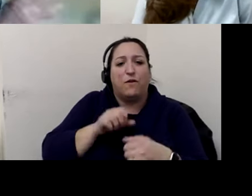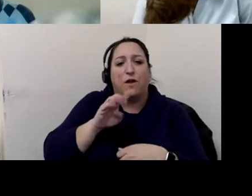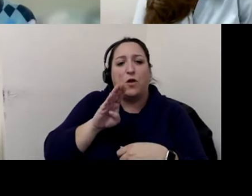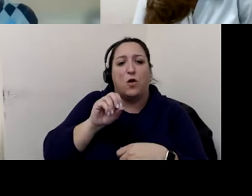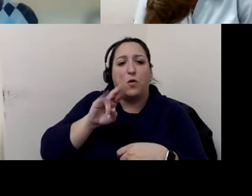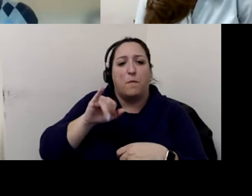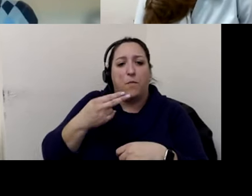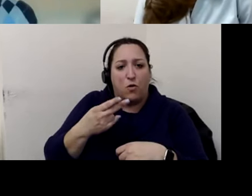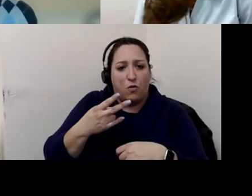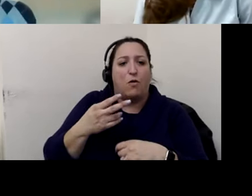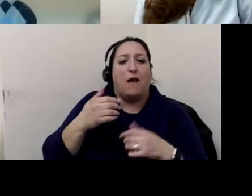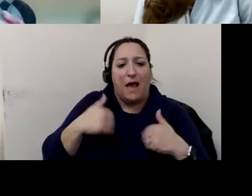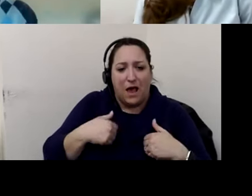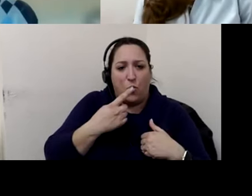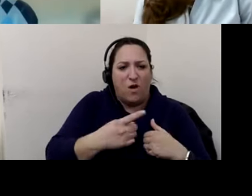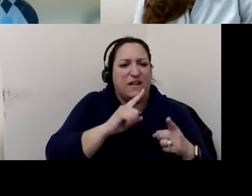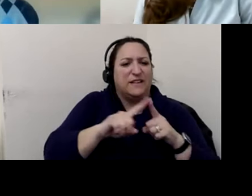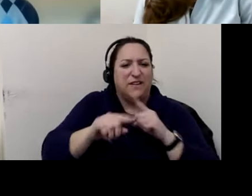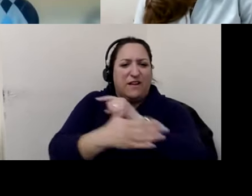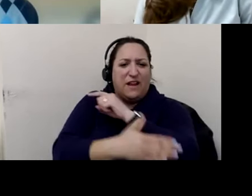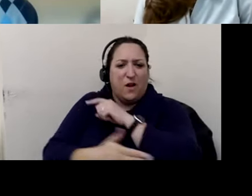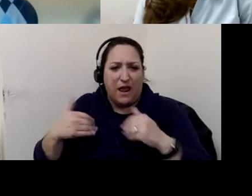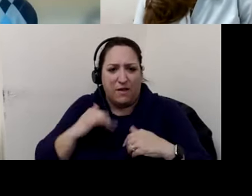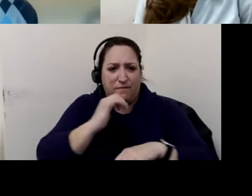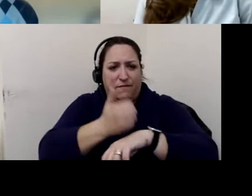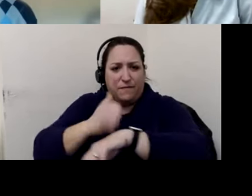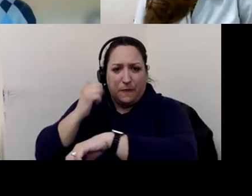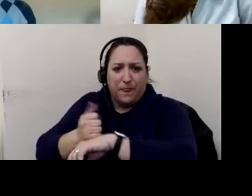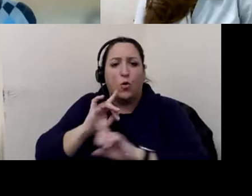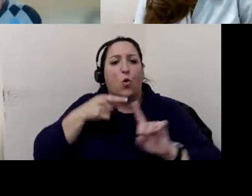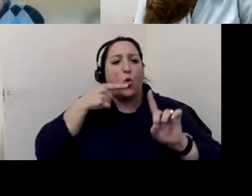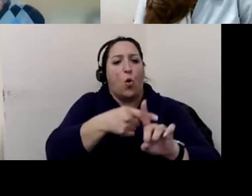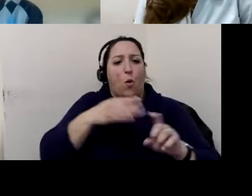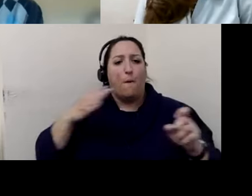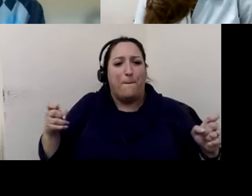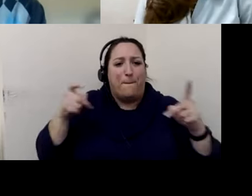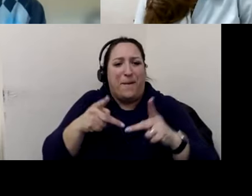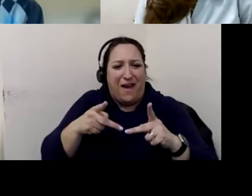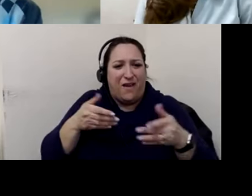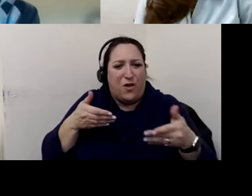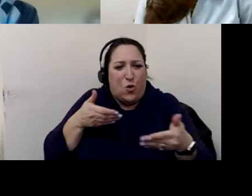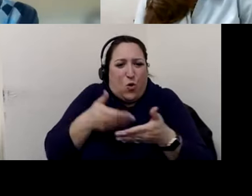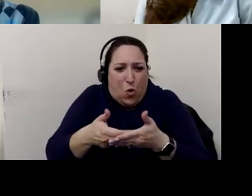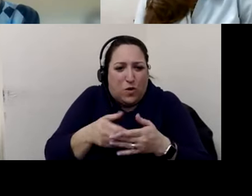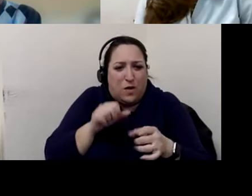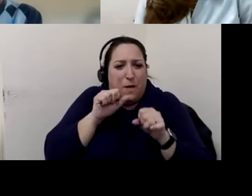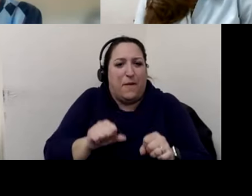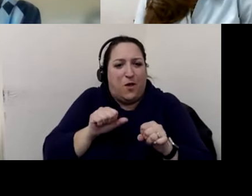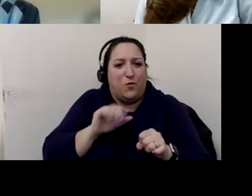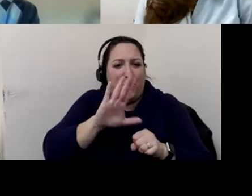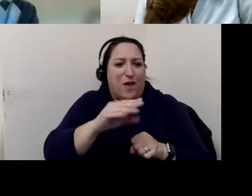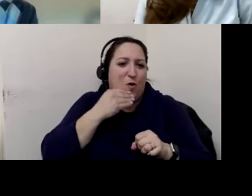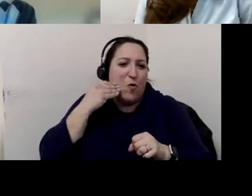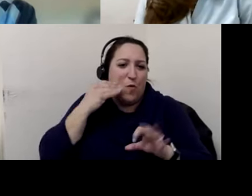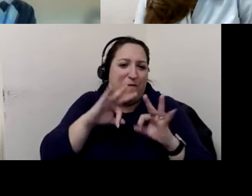City, different counties had one, and the goal was to bring people back as close as possible to their